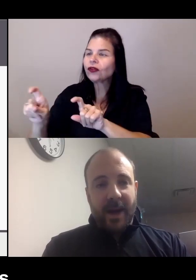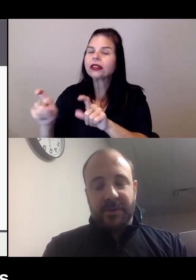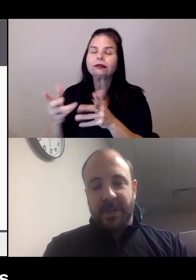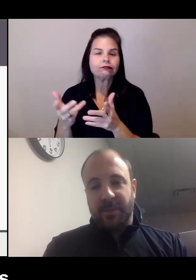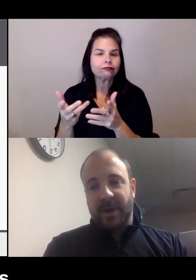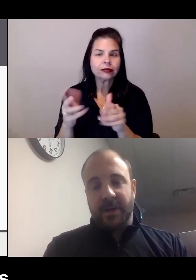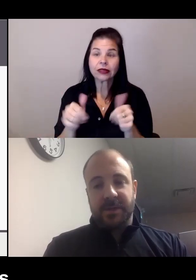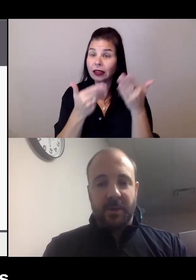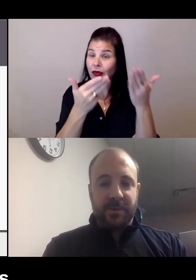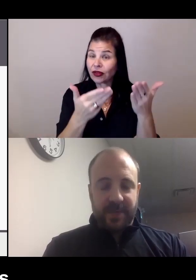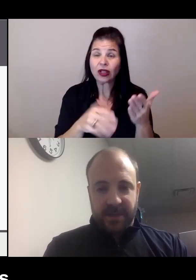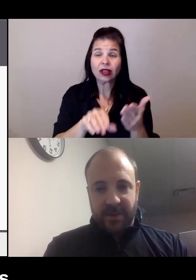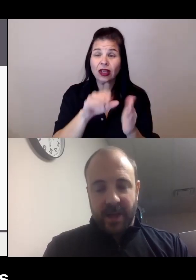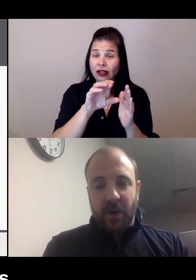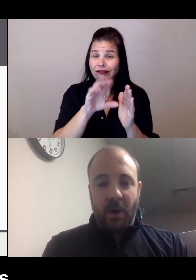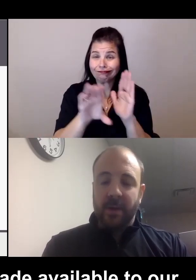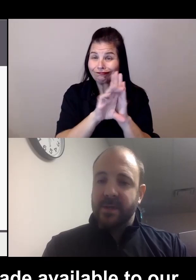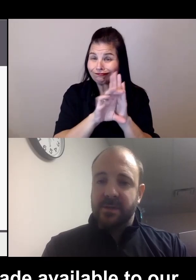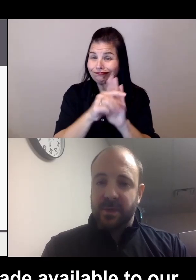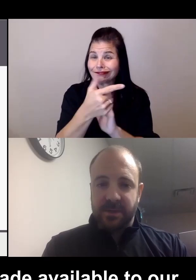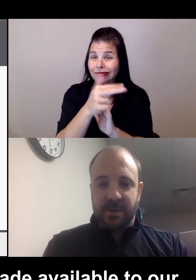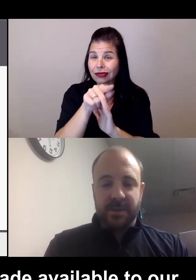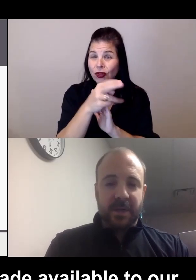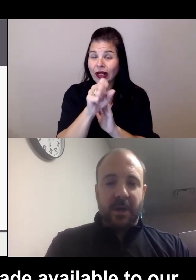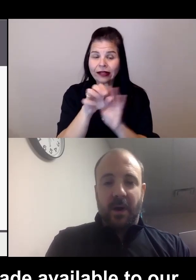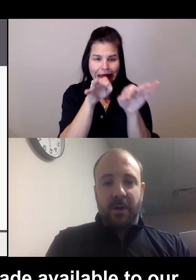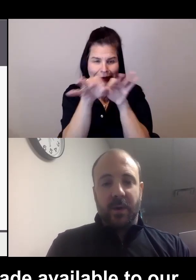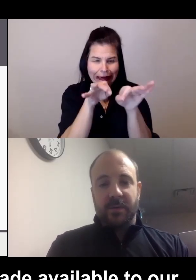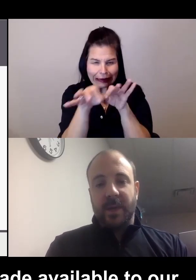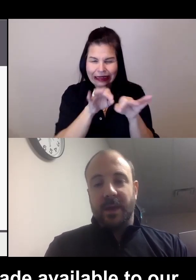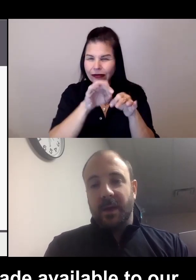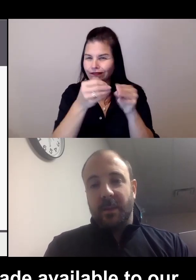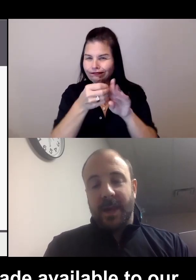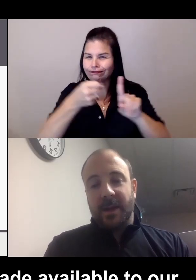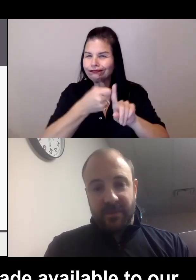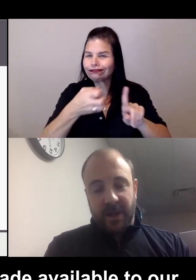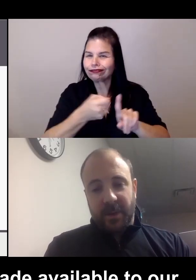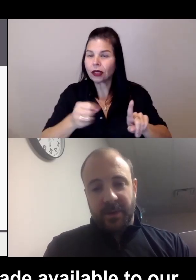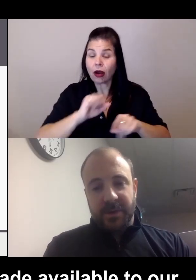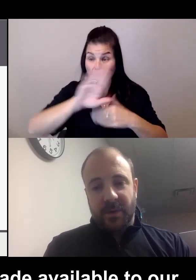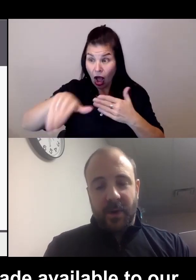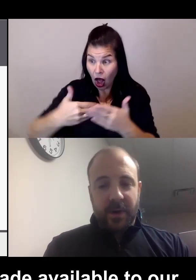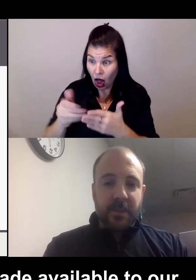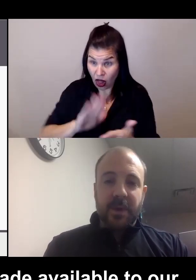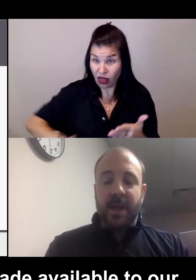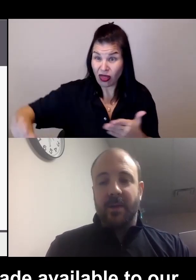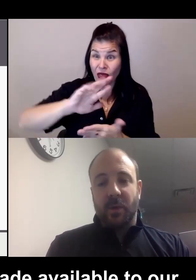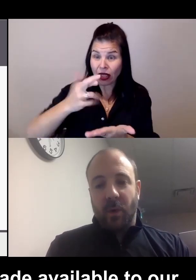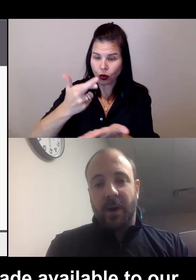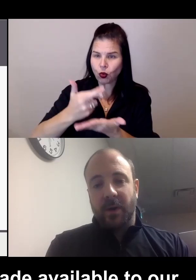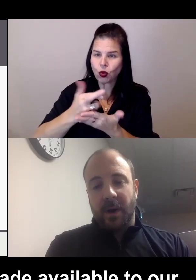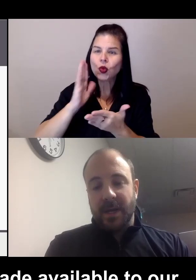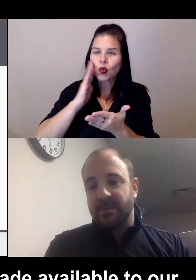provided graphs. They provided descriptive text for that. All of these resources are going to be made available to our broader community,